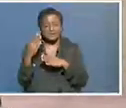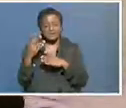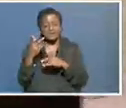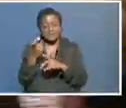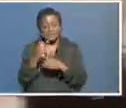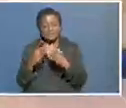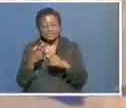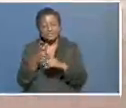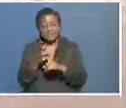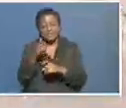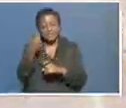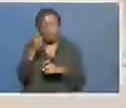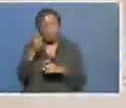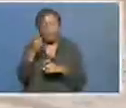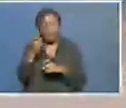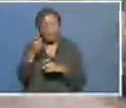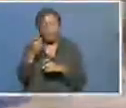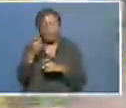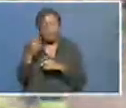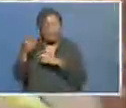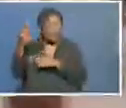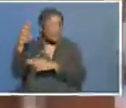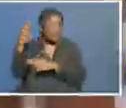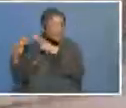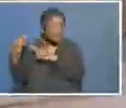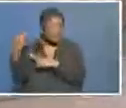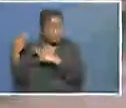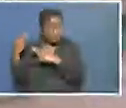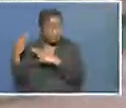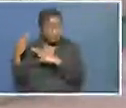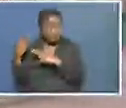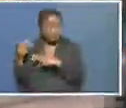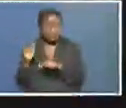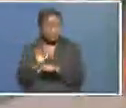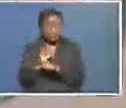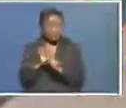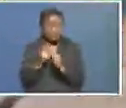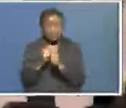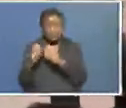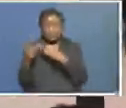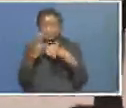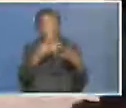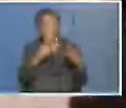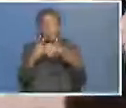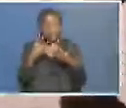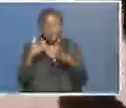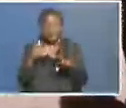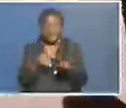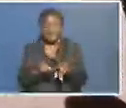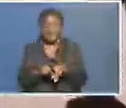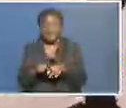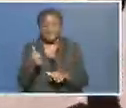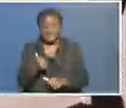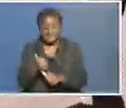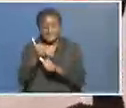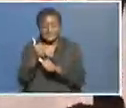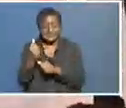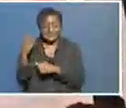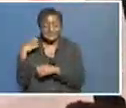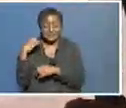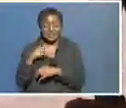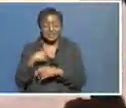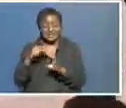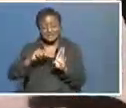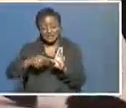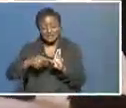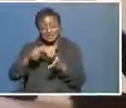as an assistant with the Golden State Warriors, and he's brought that tradition with him here to the 242. When I started doing this in 2019 or being a part